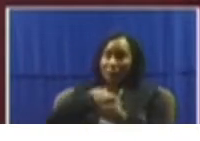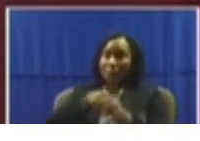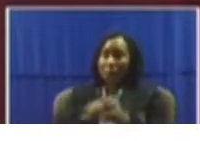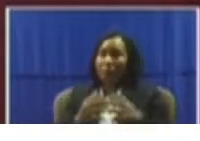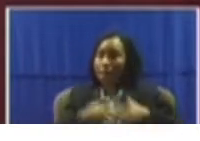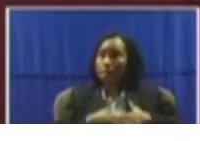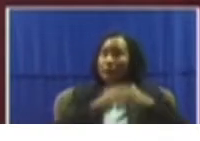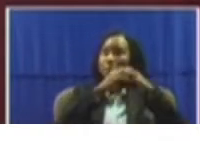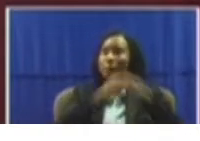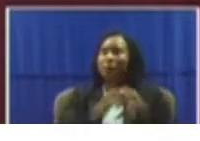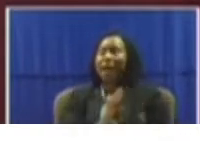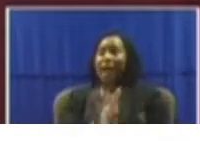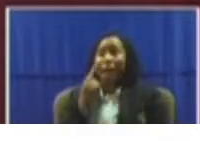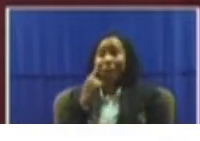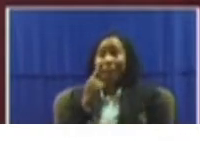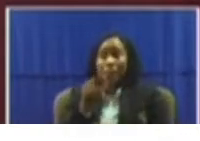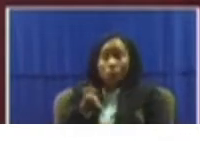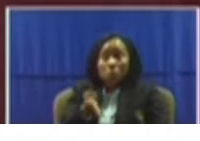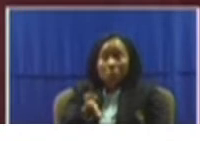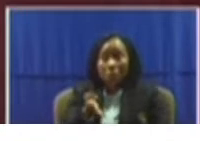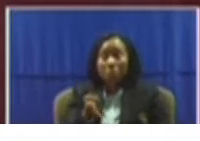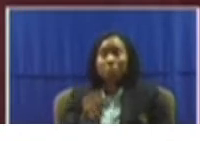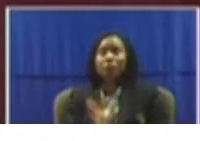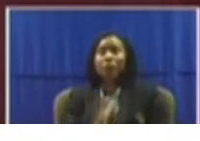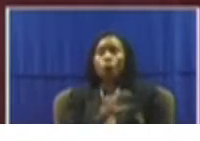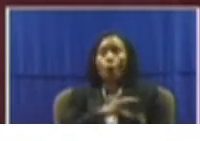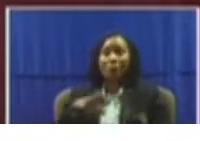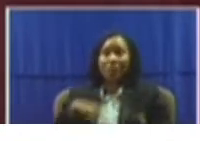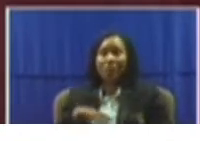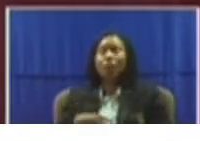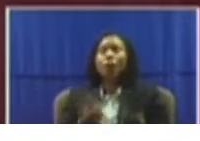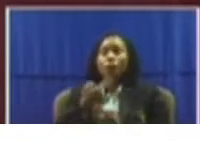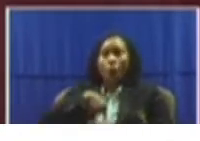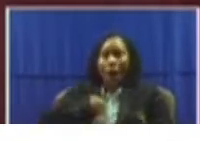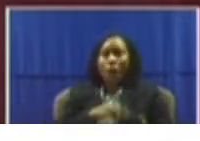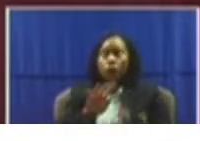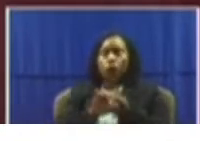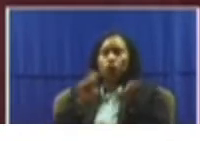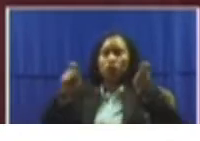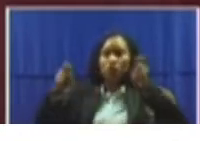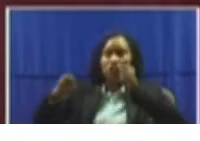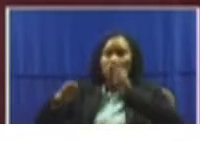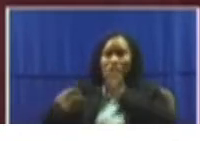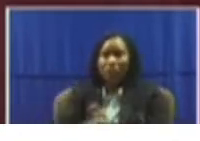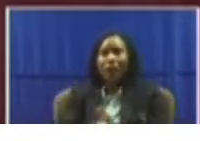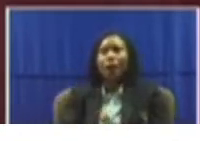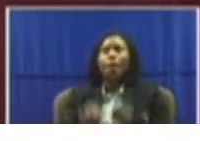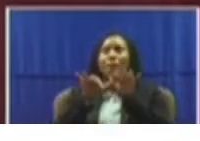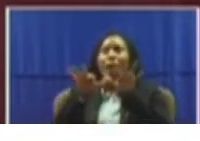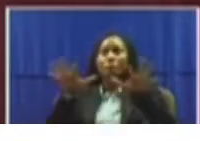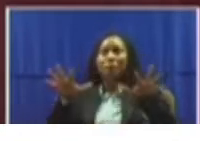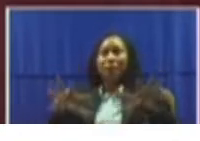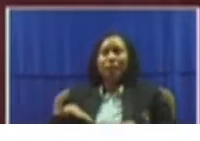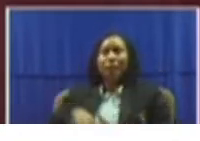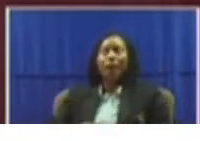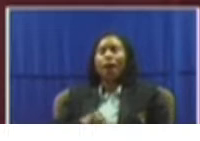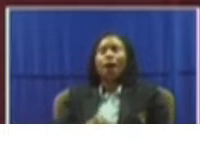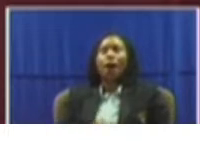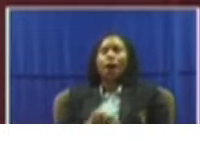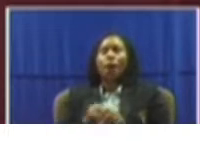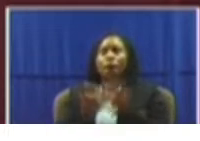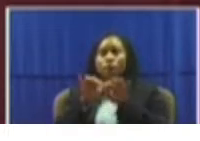evidence before the Commission that in order to convert public funds to private benefit, it was necessary